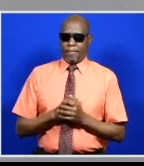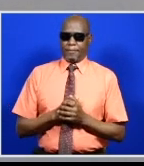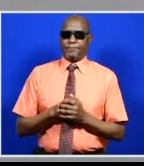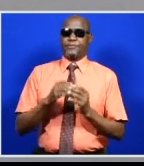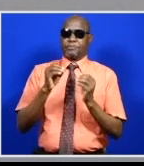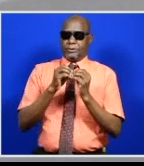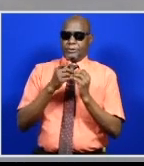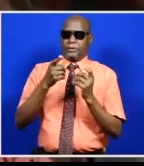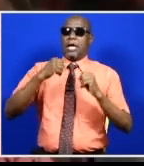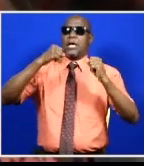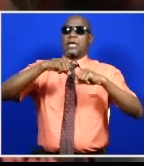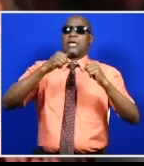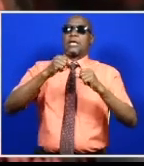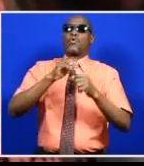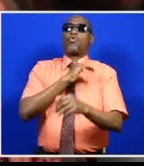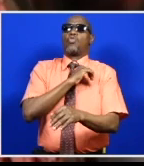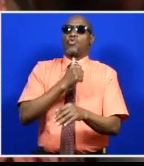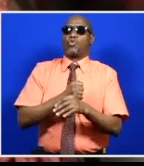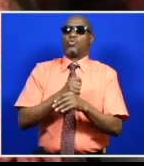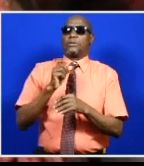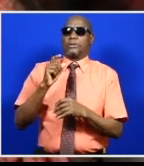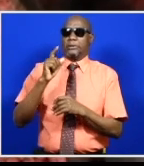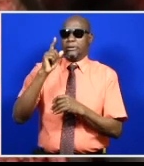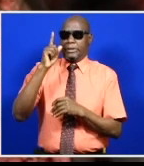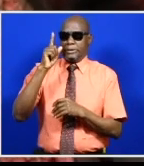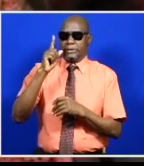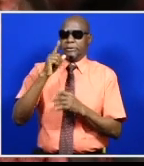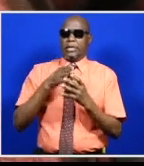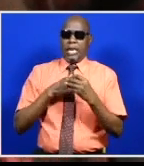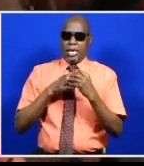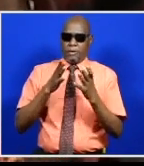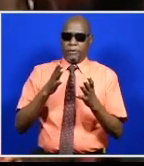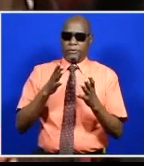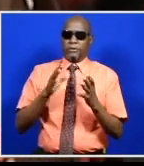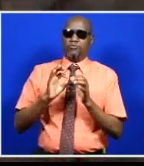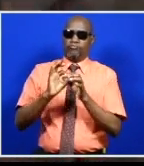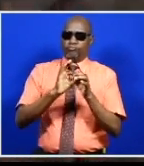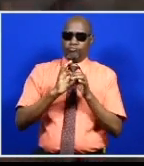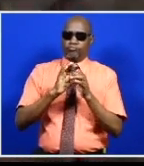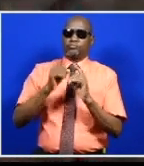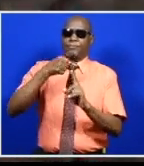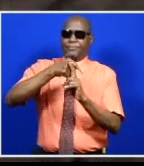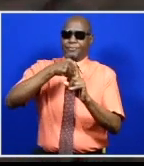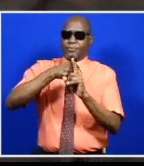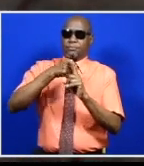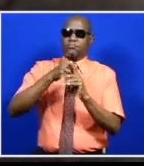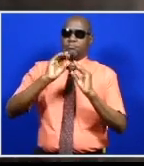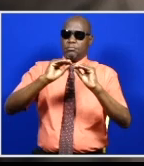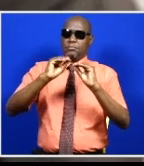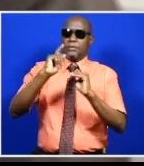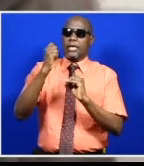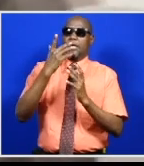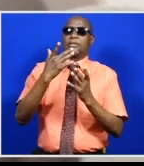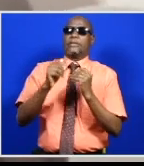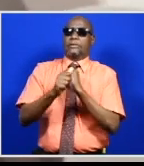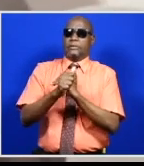and religious leaders will collaborate in conducting public sensitization and advocacy to educate Kenyans on the facts and